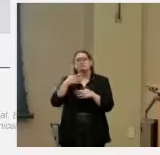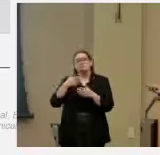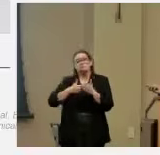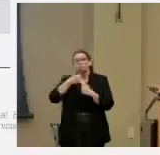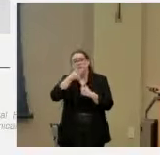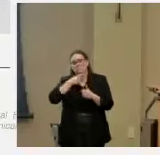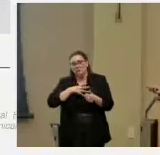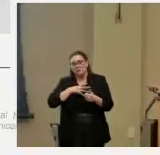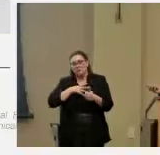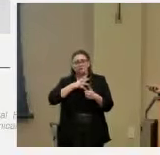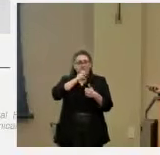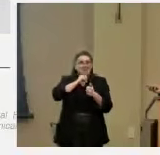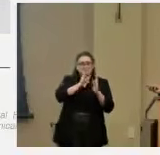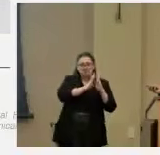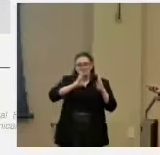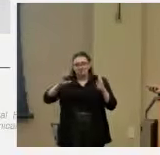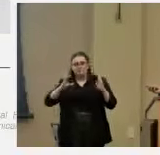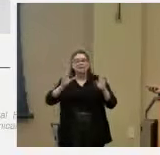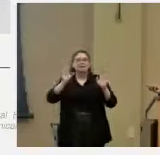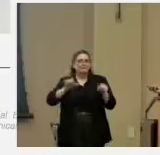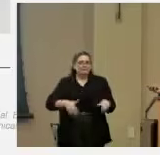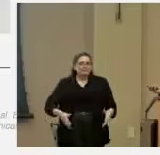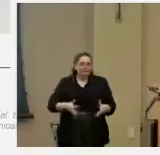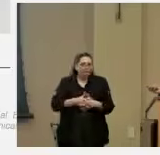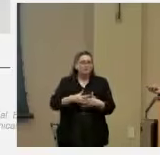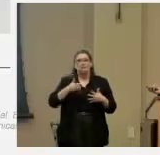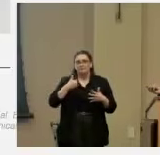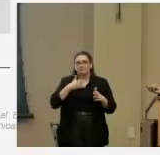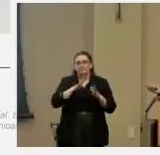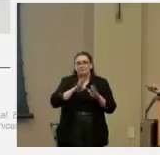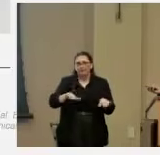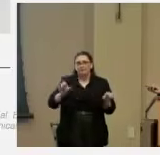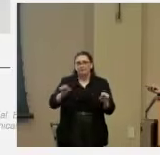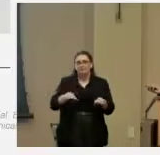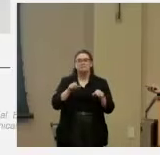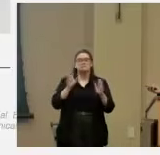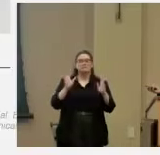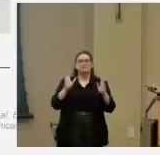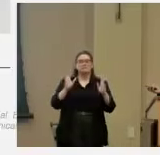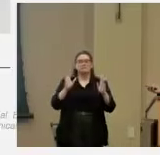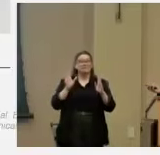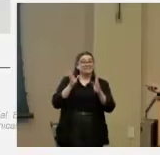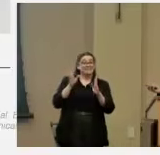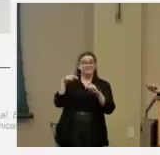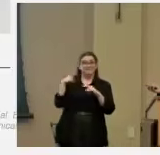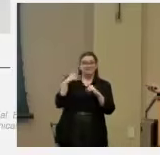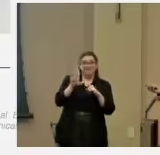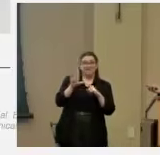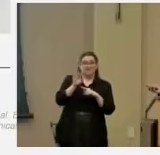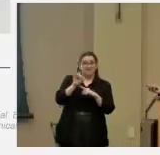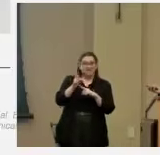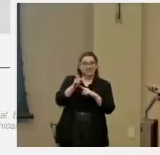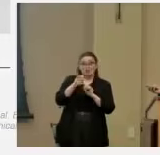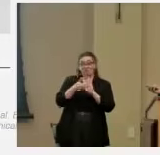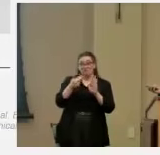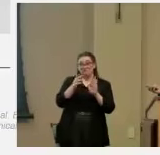of childbearing age. They came in with a lupus disease duration, a median of 8 years, anywhere from 1